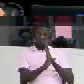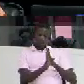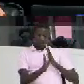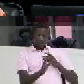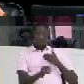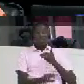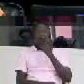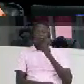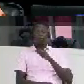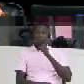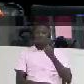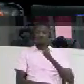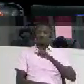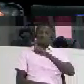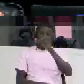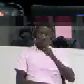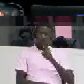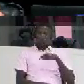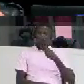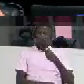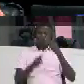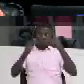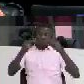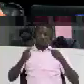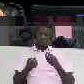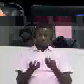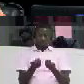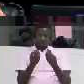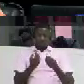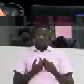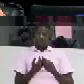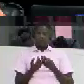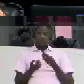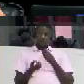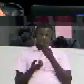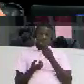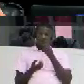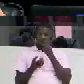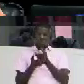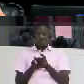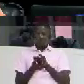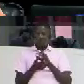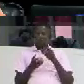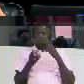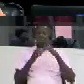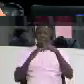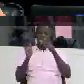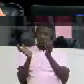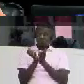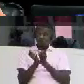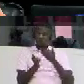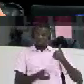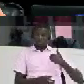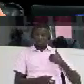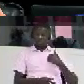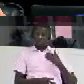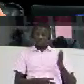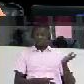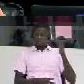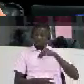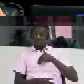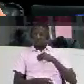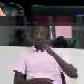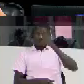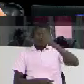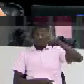from the testimony you've just given? You mentioned that a group of people came into the